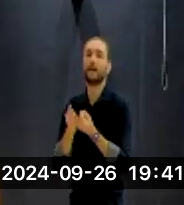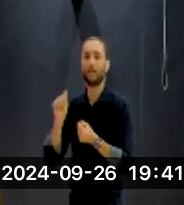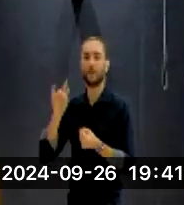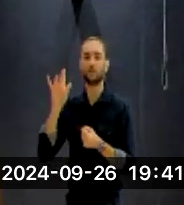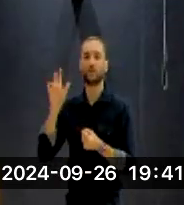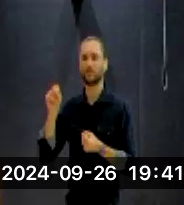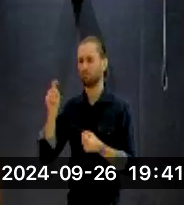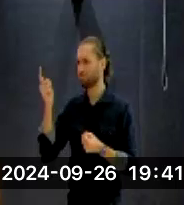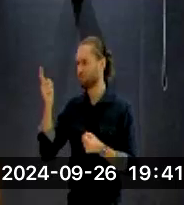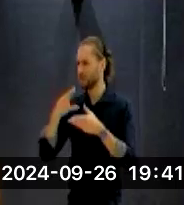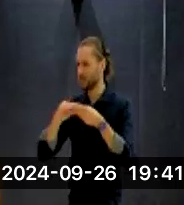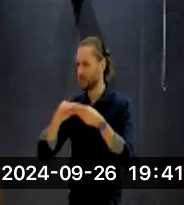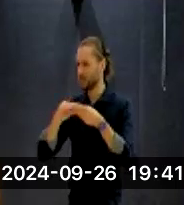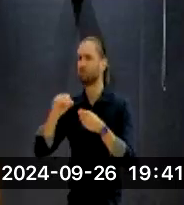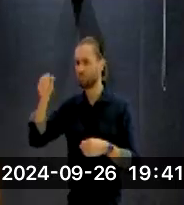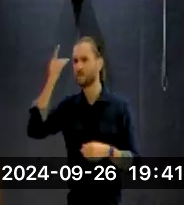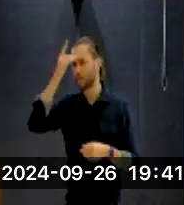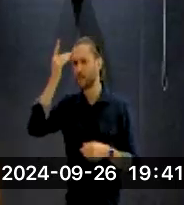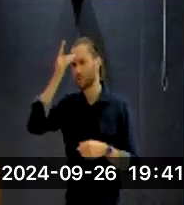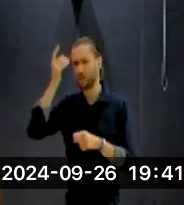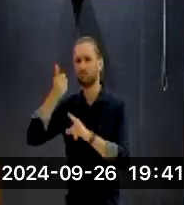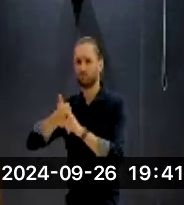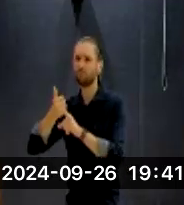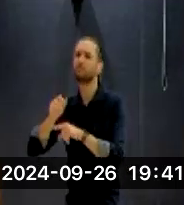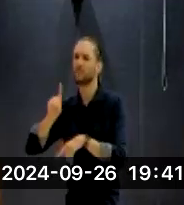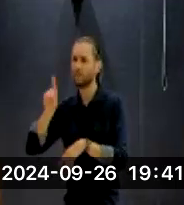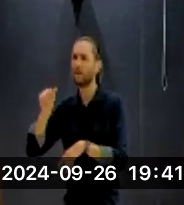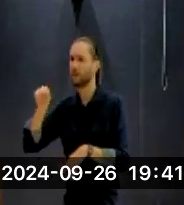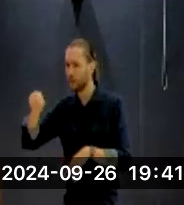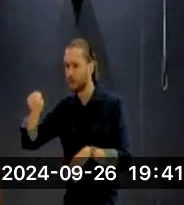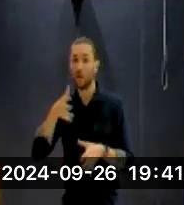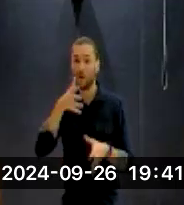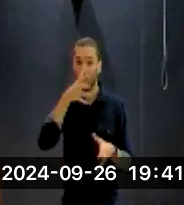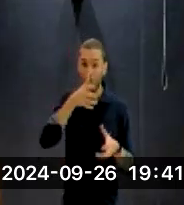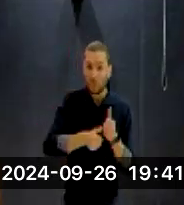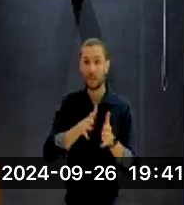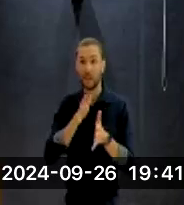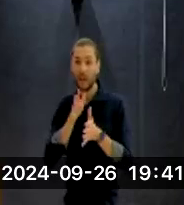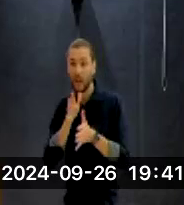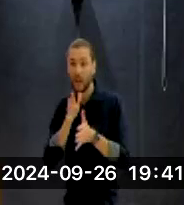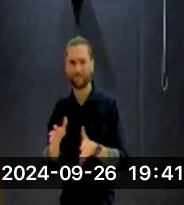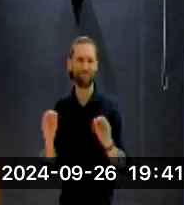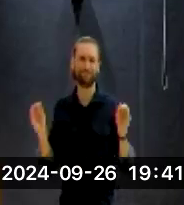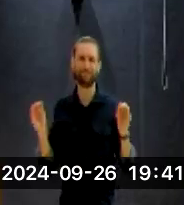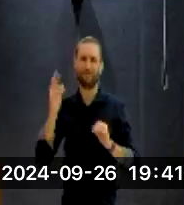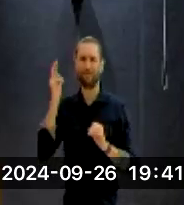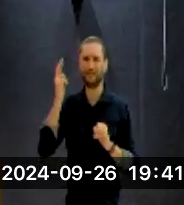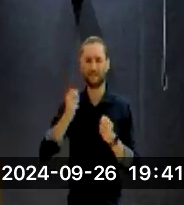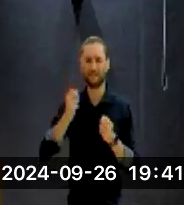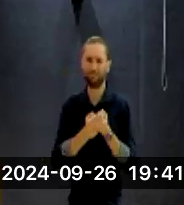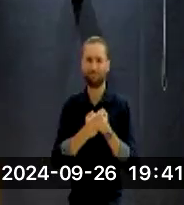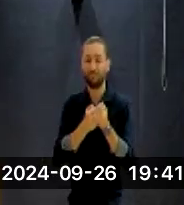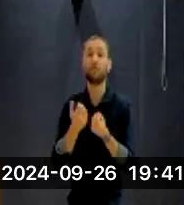that dementia is considered a disability. And I feel like the cruelty and the hate, it just goes unwarranted. There were many times I was at the door at my